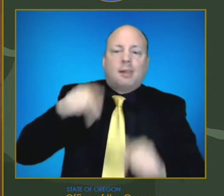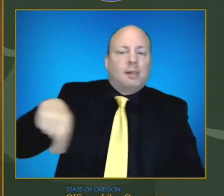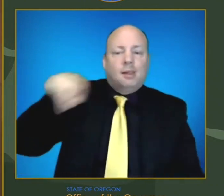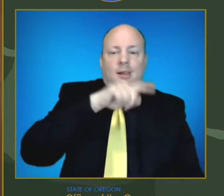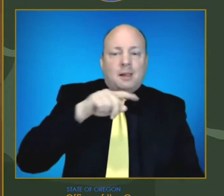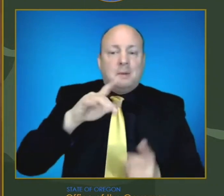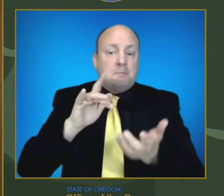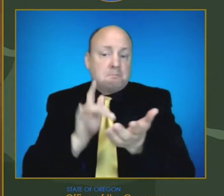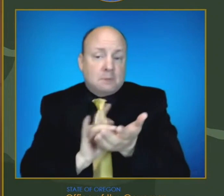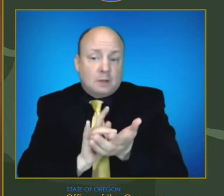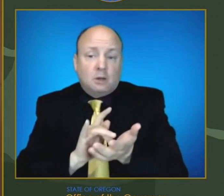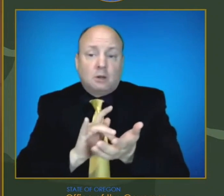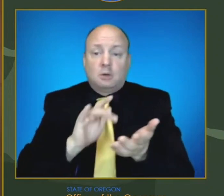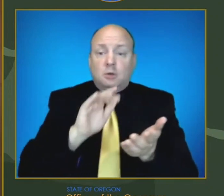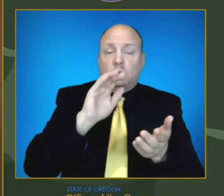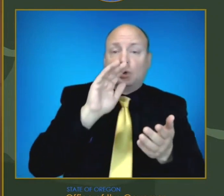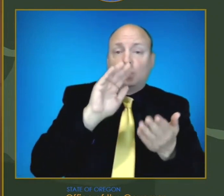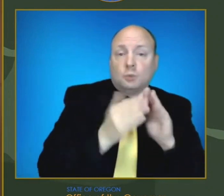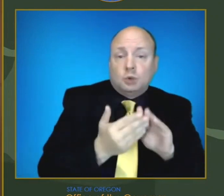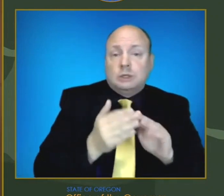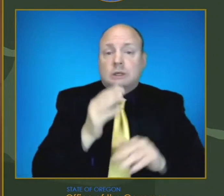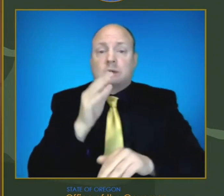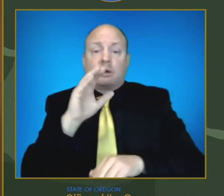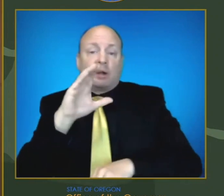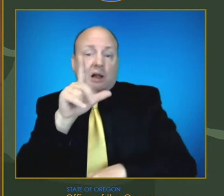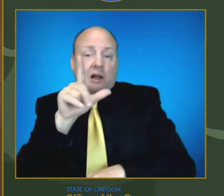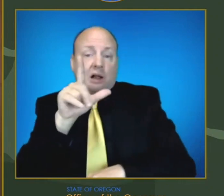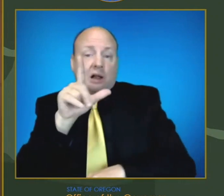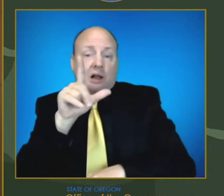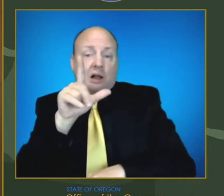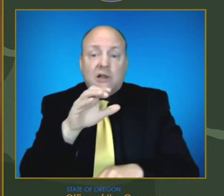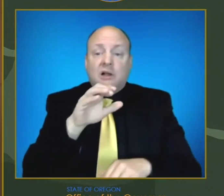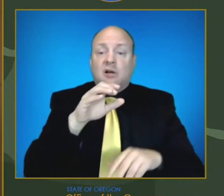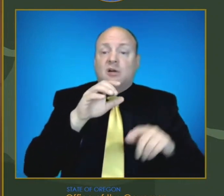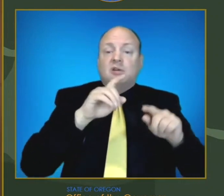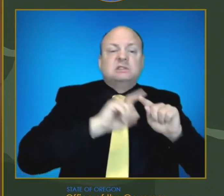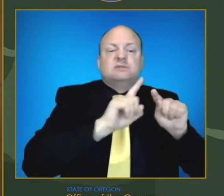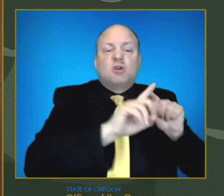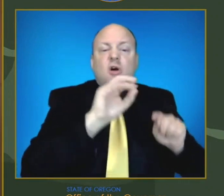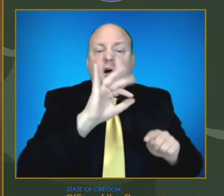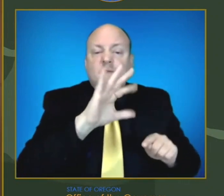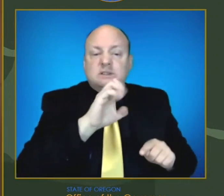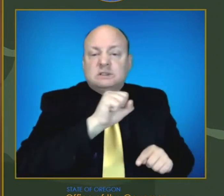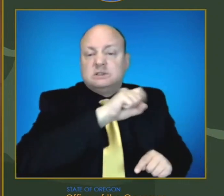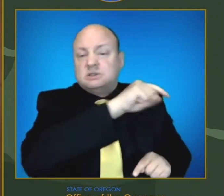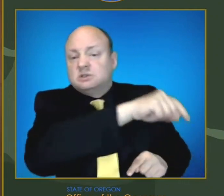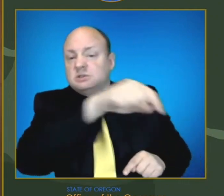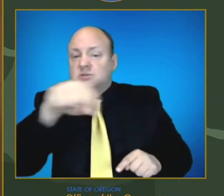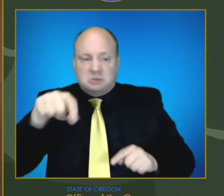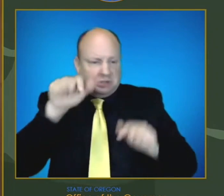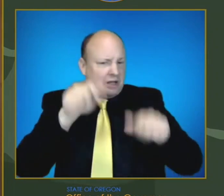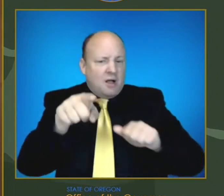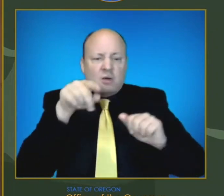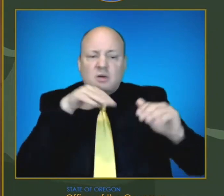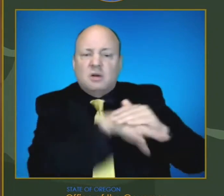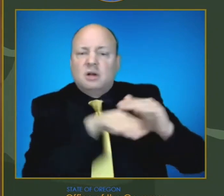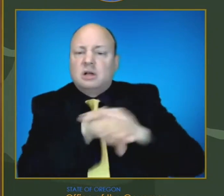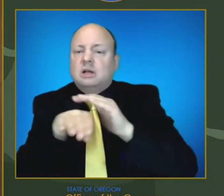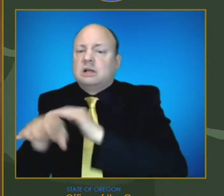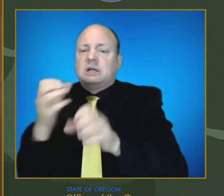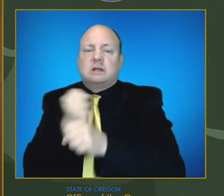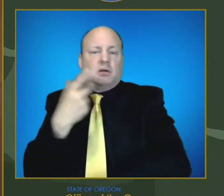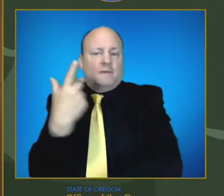medical offices across the state that have available appointments. For example, just this week, the